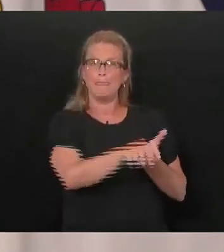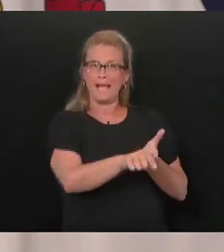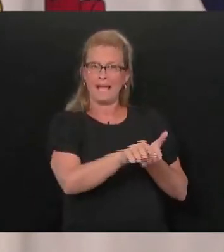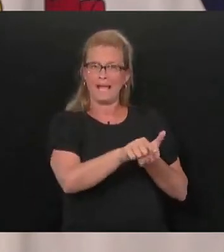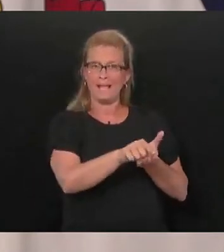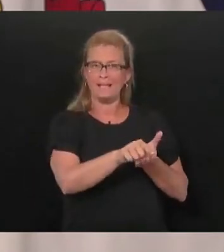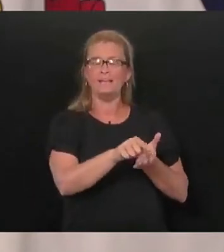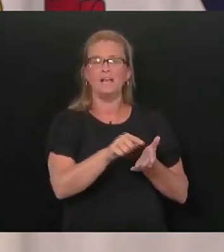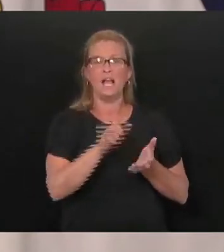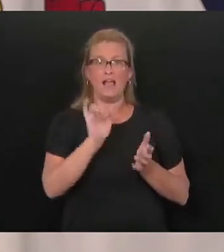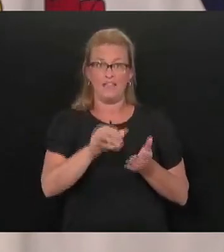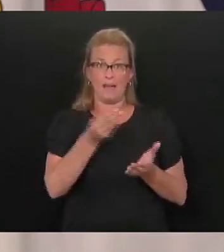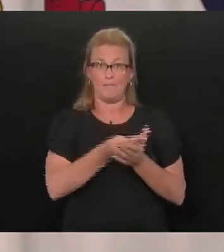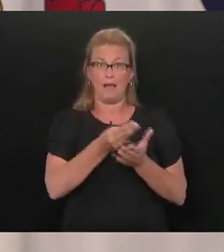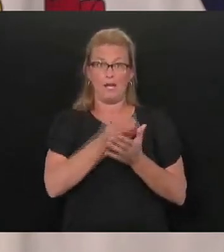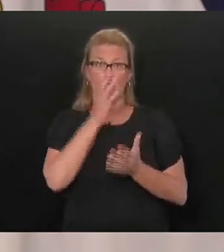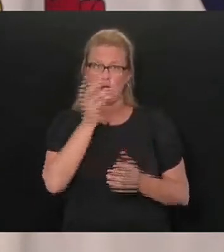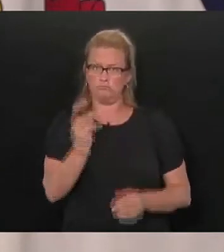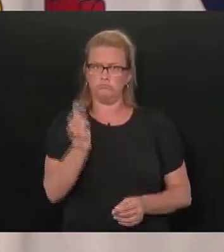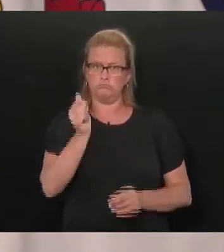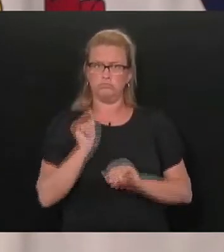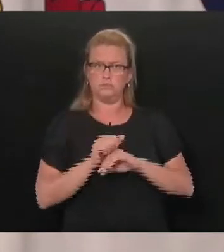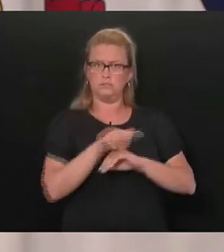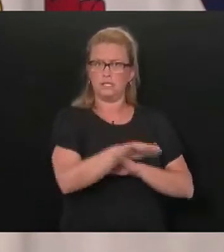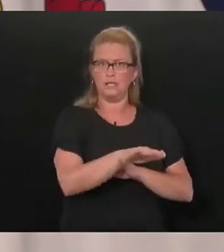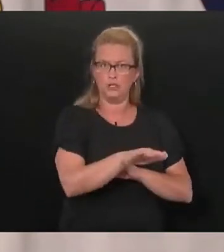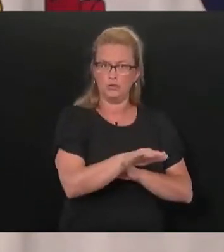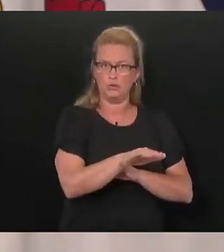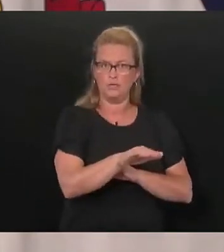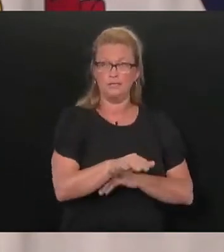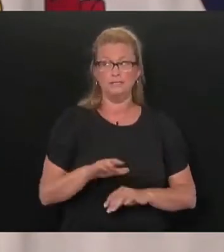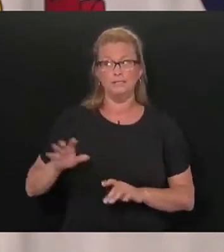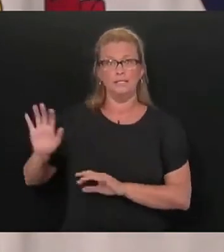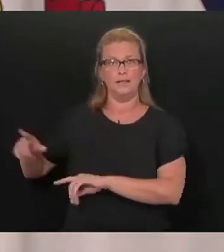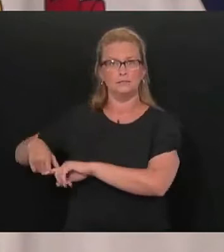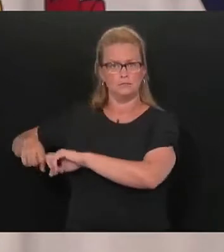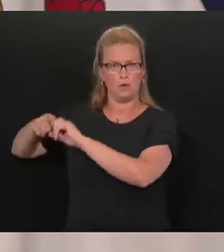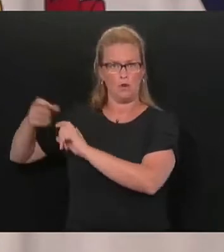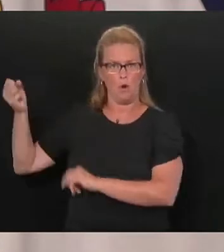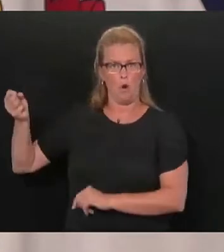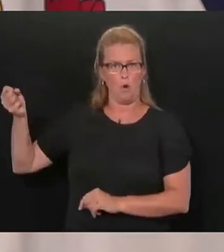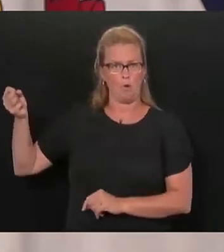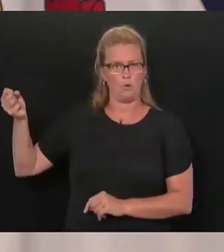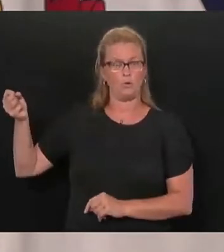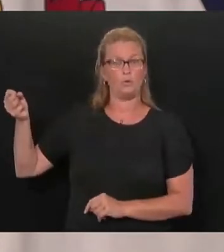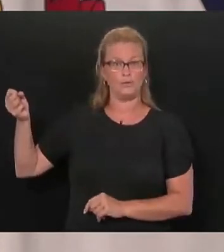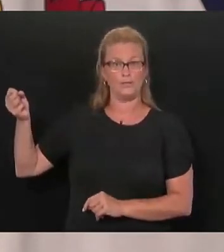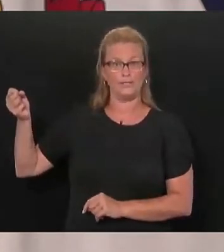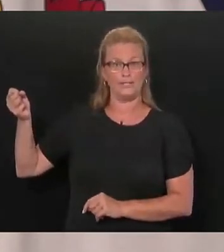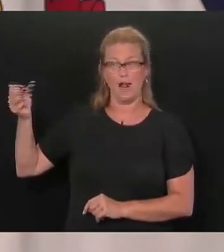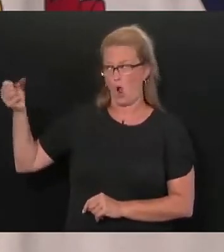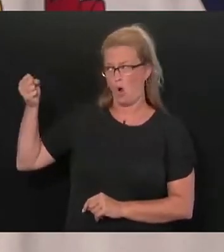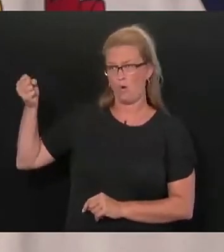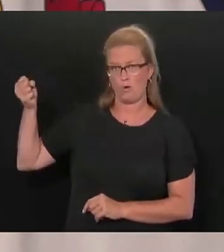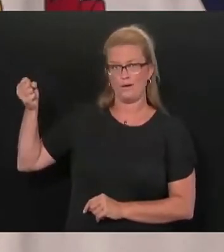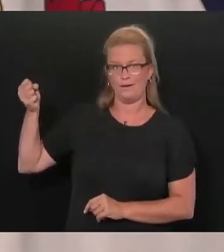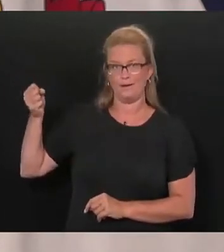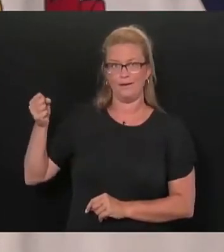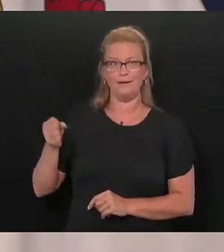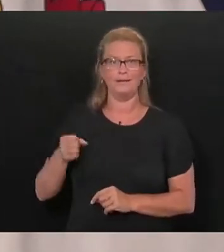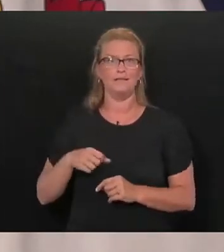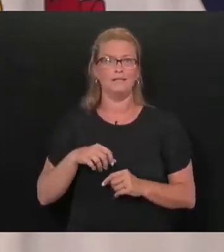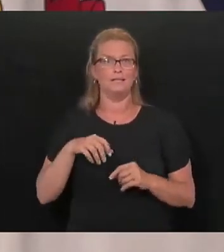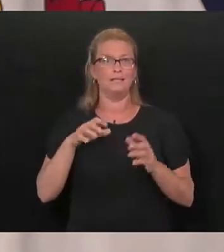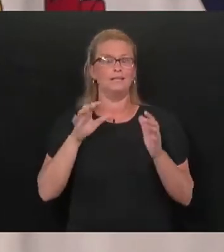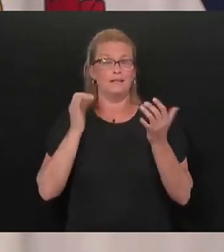flow to you immediately. The $1.6 million is sitting in escrow that is tied up in a lawsuit with Betsy DeVos